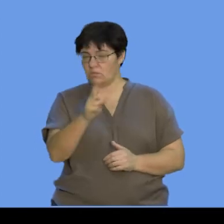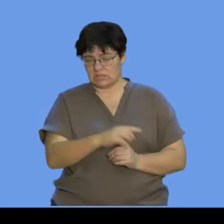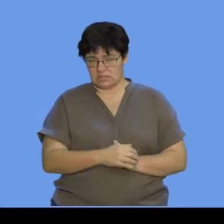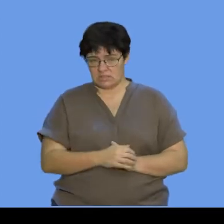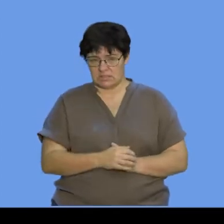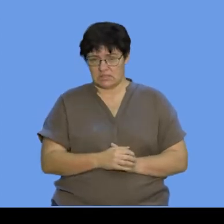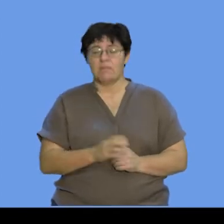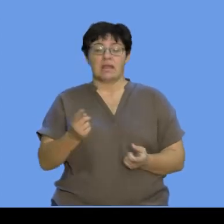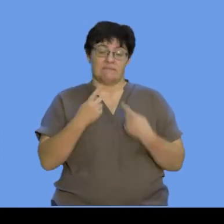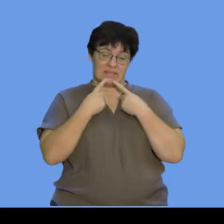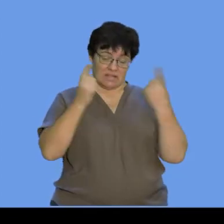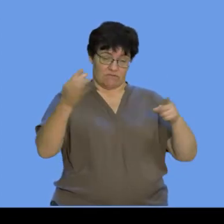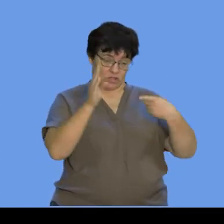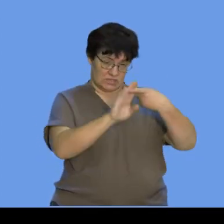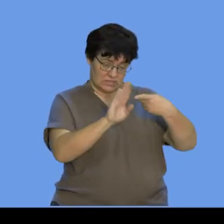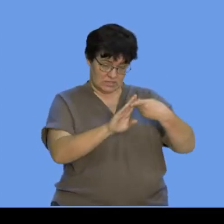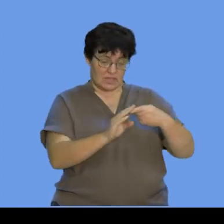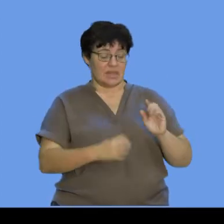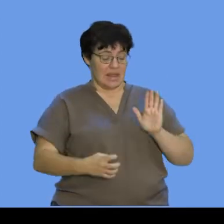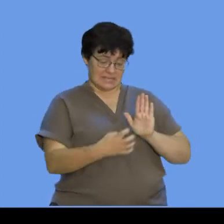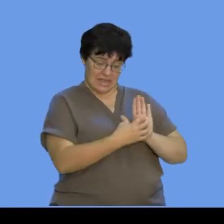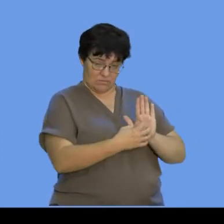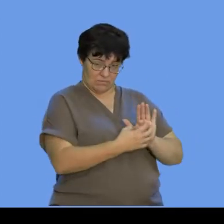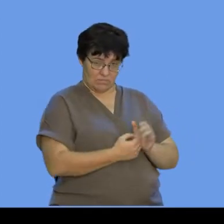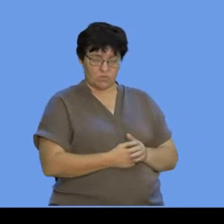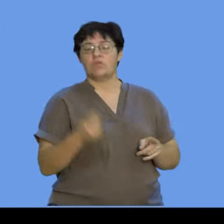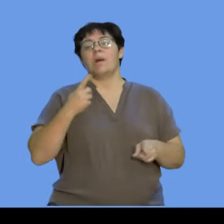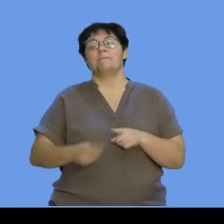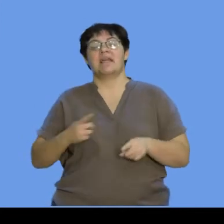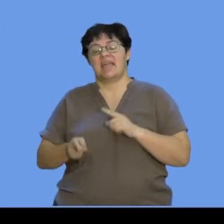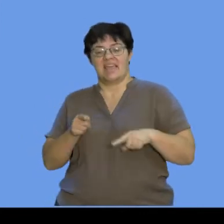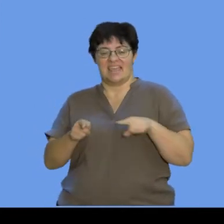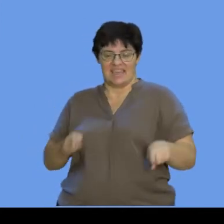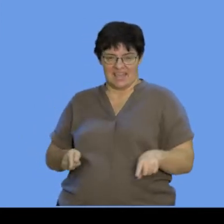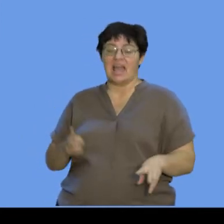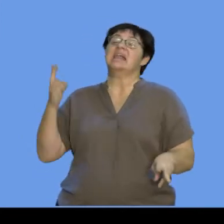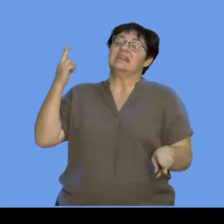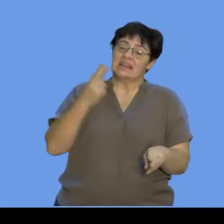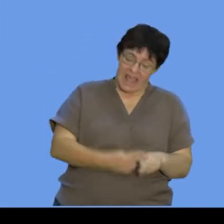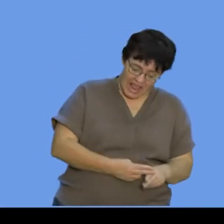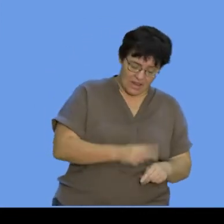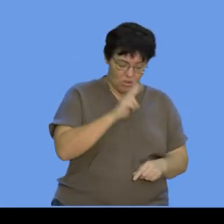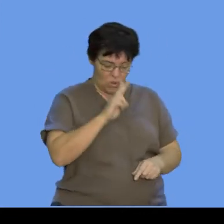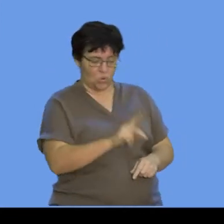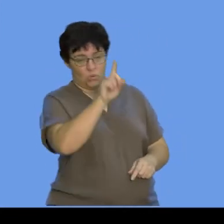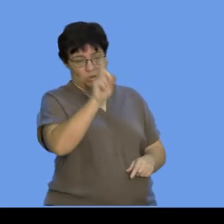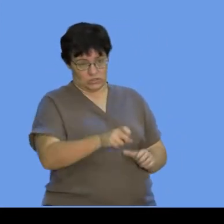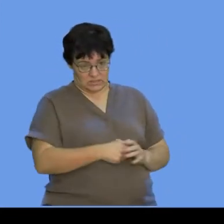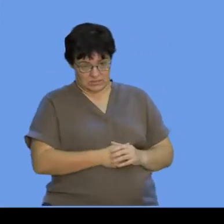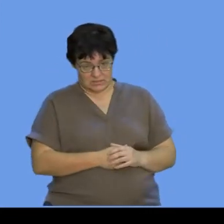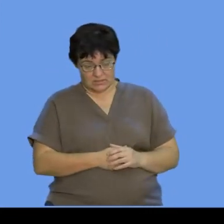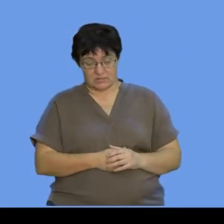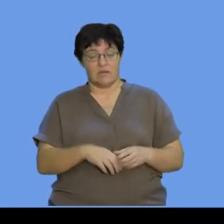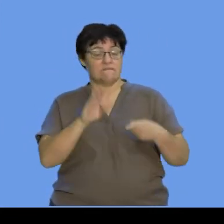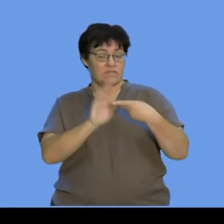I'm just going to give you the statement, give you the diagram, we play around with it, and then we look at the questions.